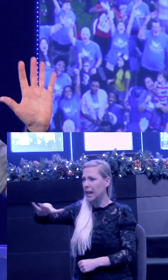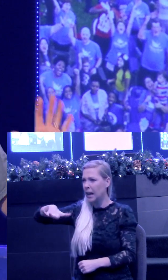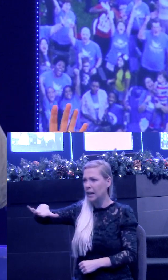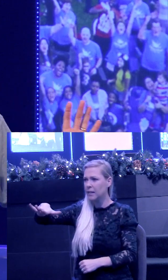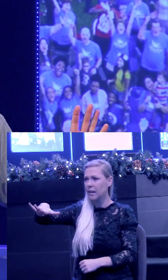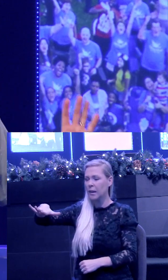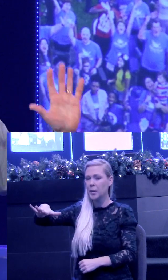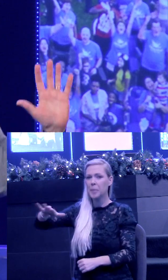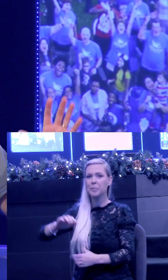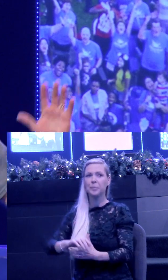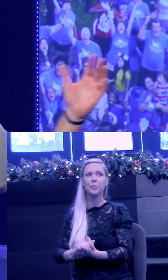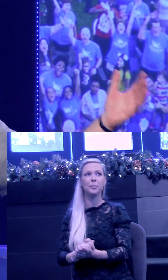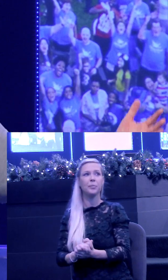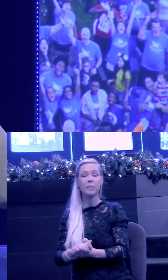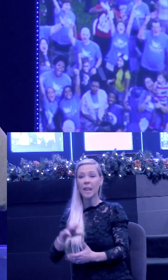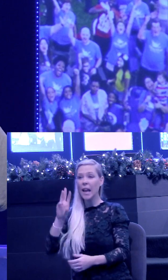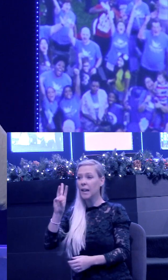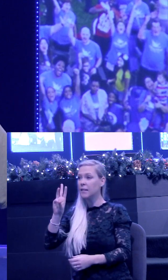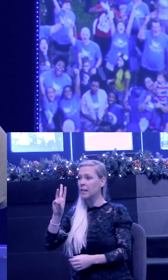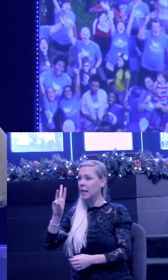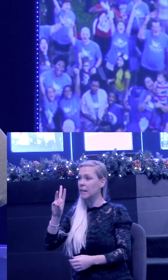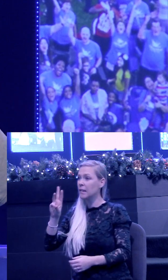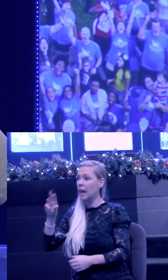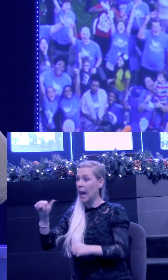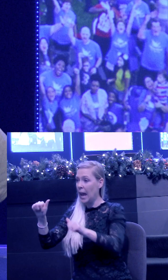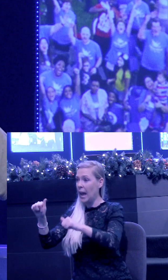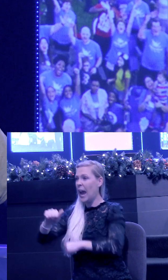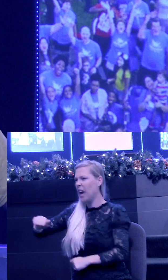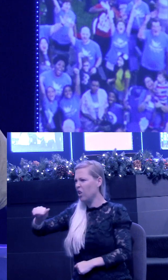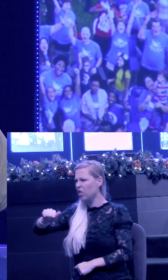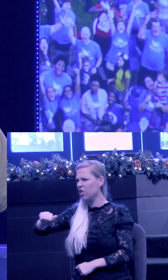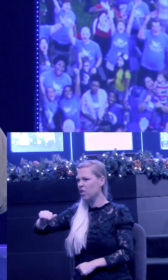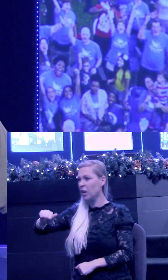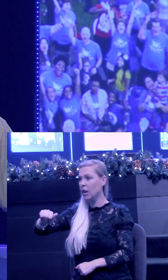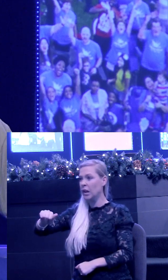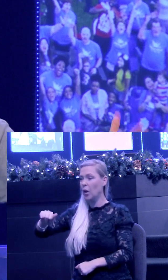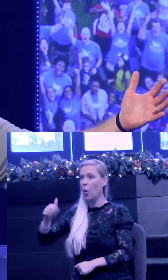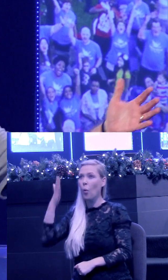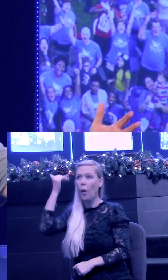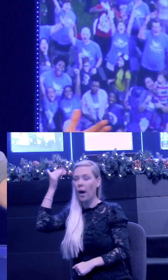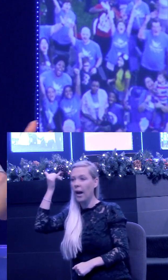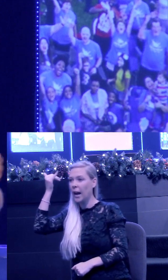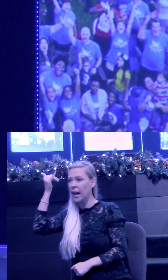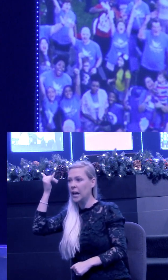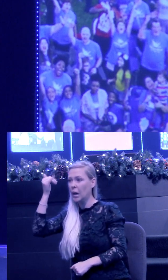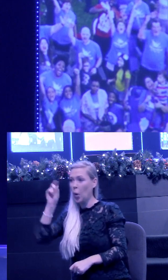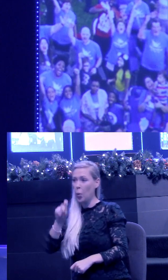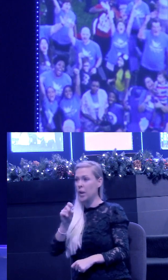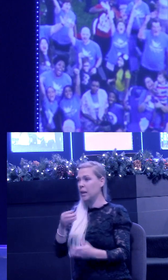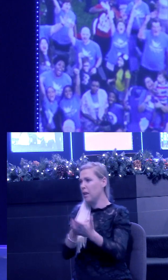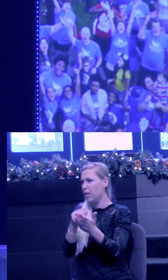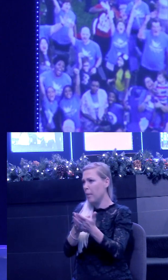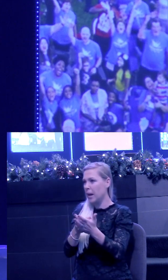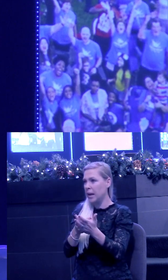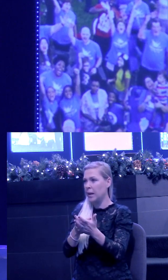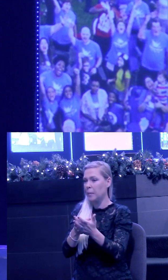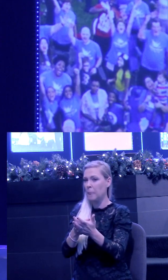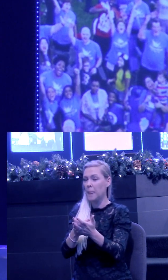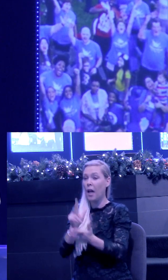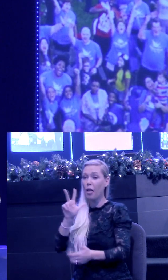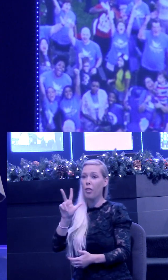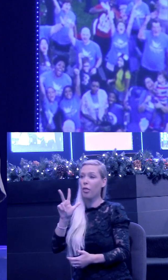leaders sold off 6.5 of those 10 acres in order to survive. So it went from 10 acres down to